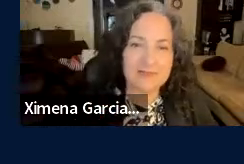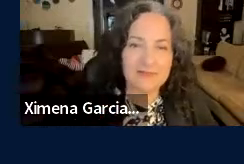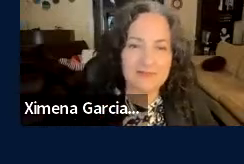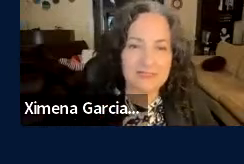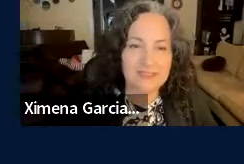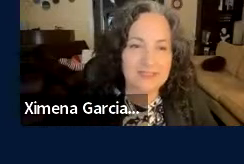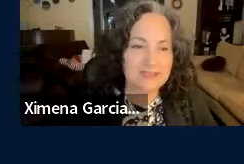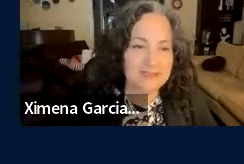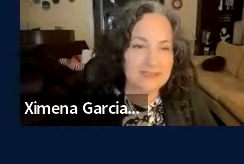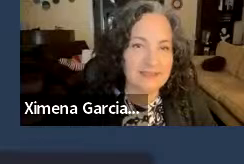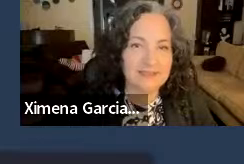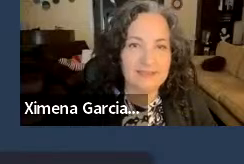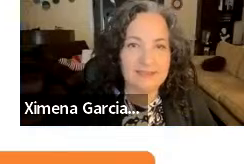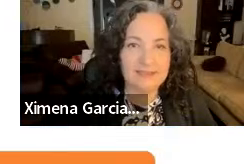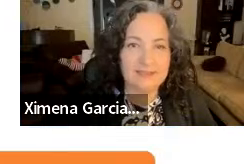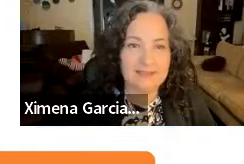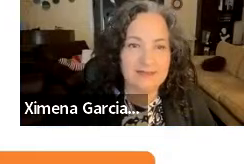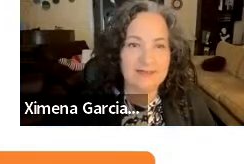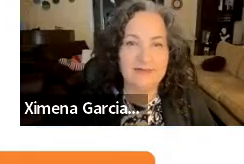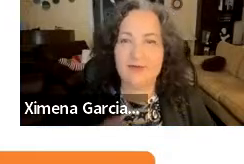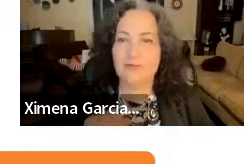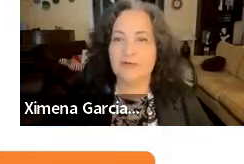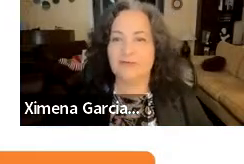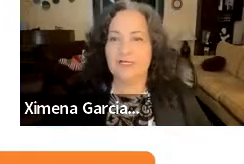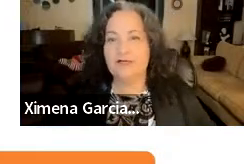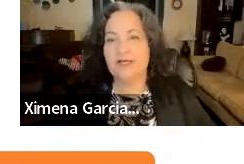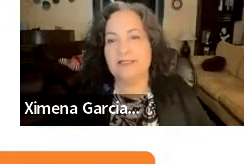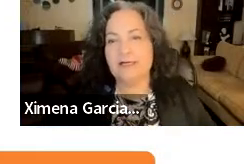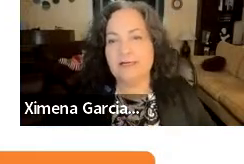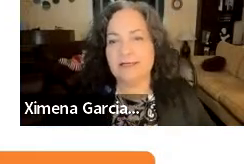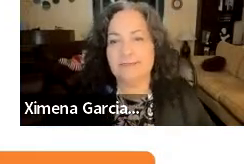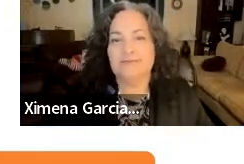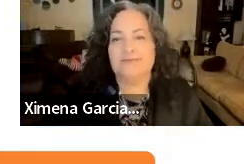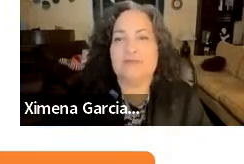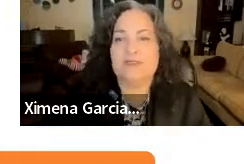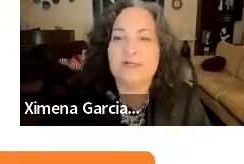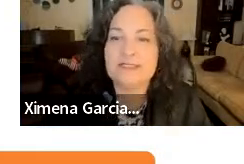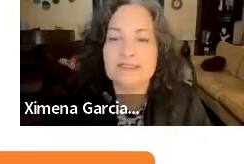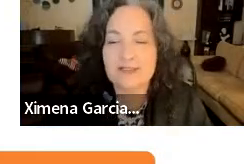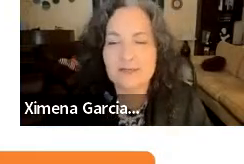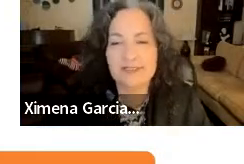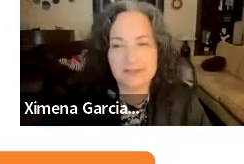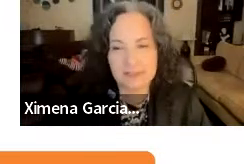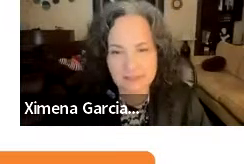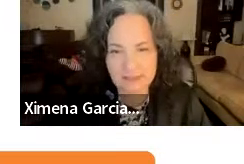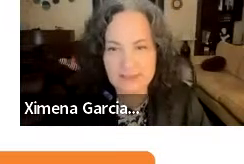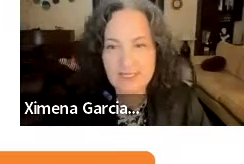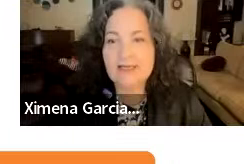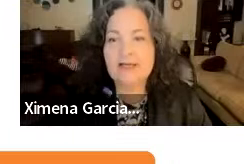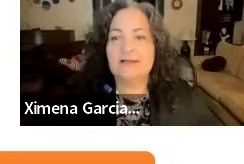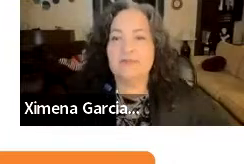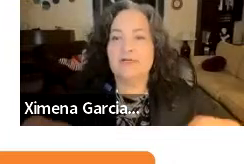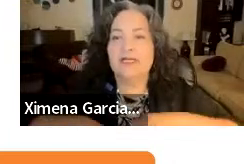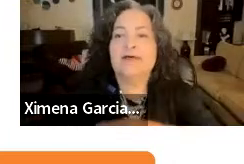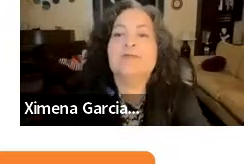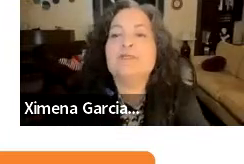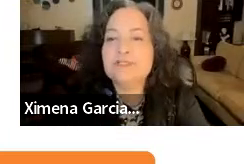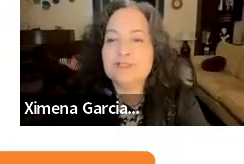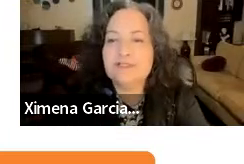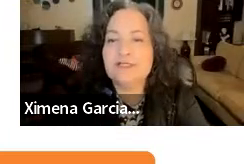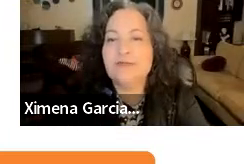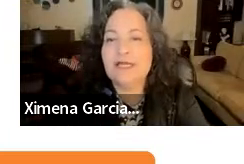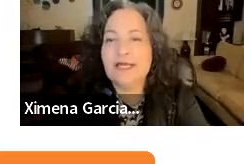Is it possible to advance the slides? Oh, there we go. Perfect. Okay. So we're going to start with introductions. Then we're going to